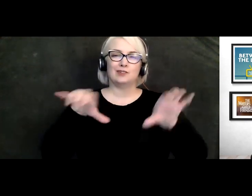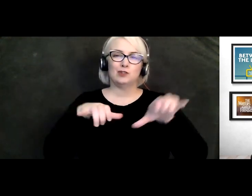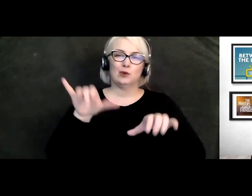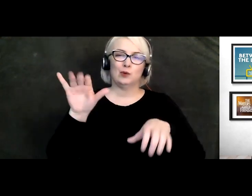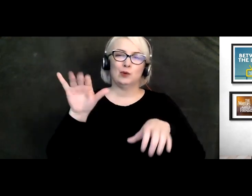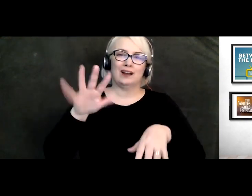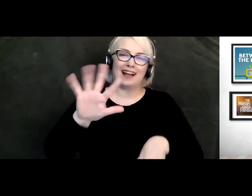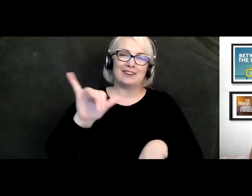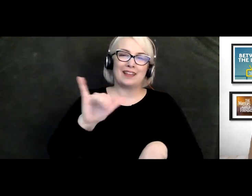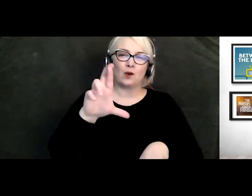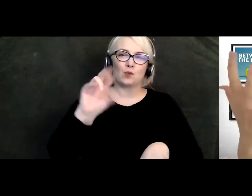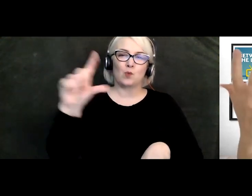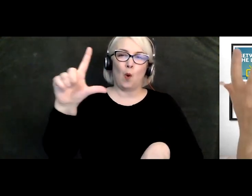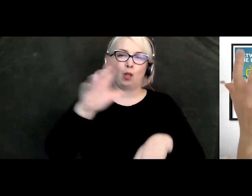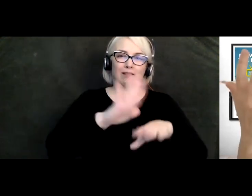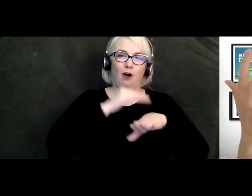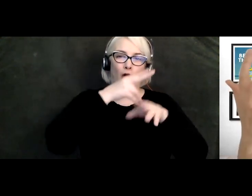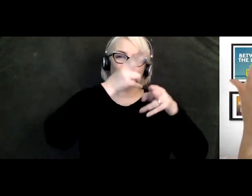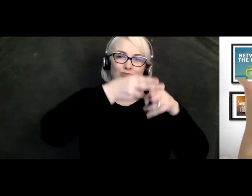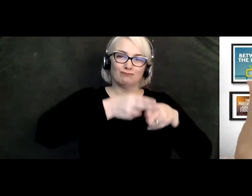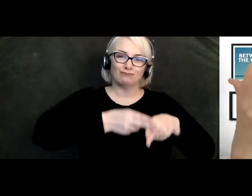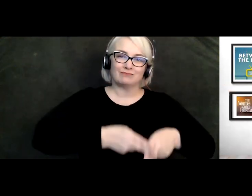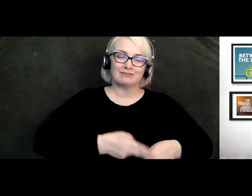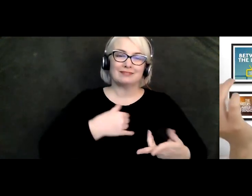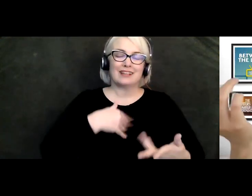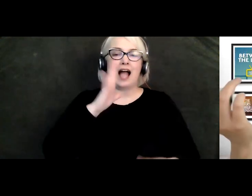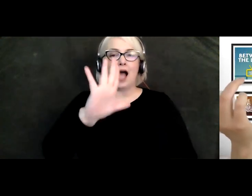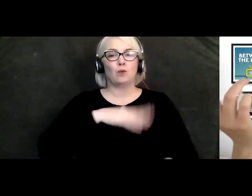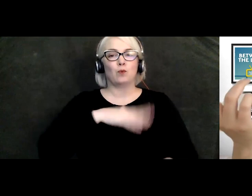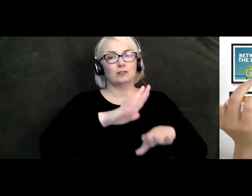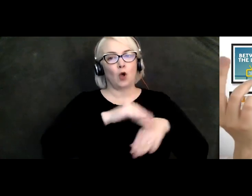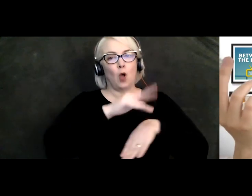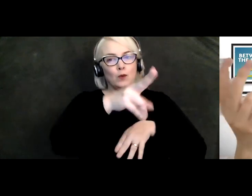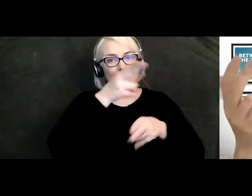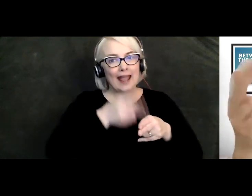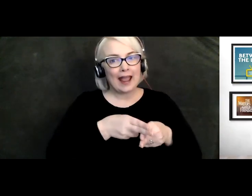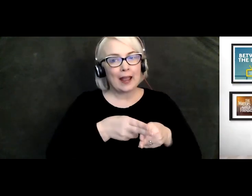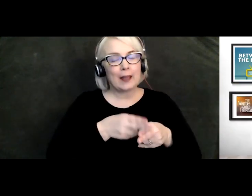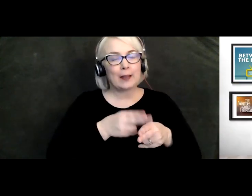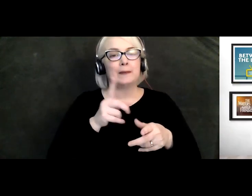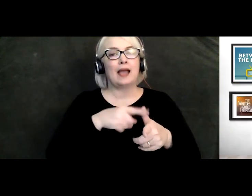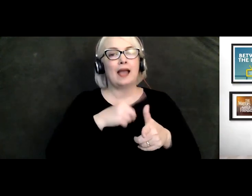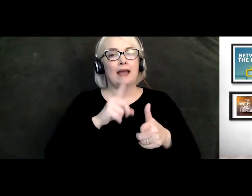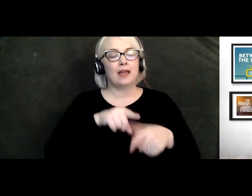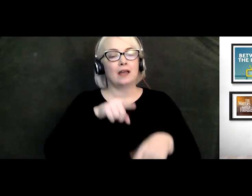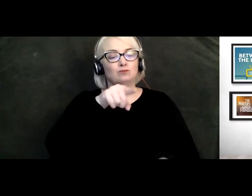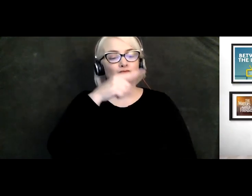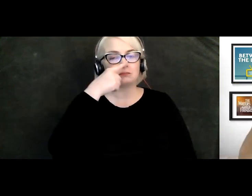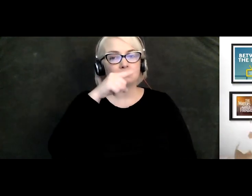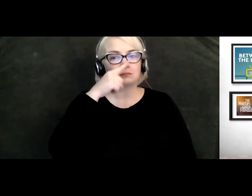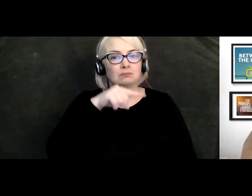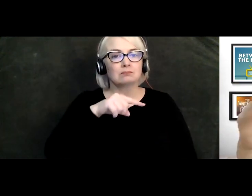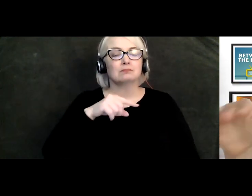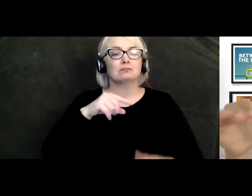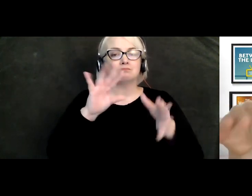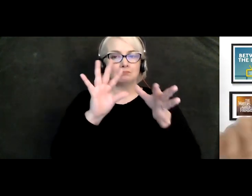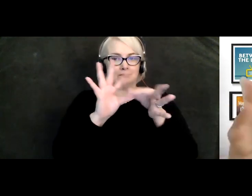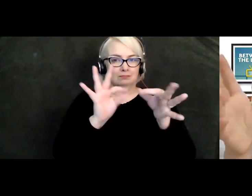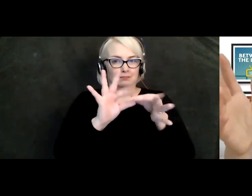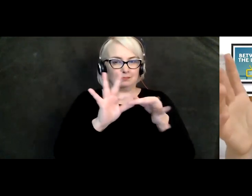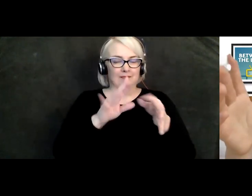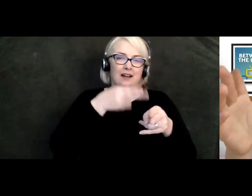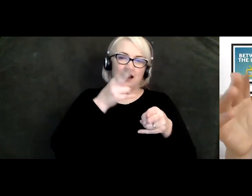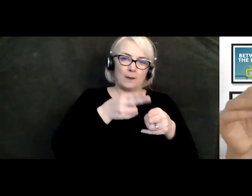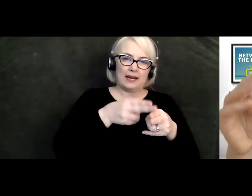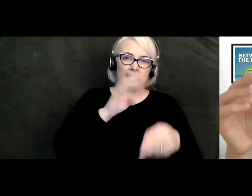And so what I'll do is I'll call out your name, and I want you to tell us the nominated episode or